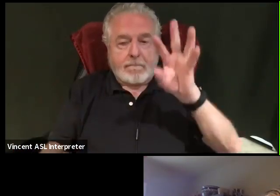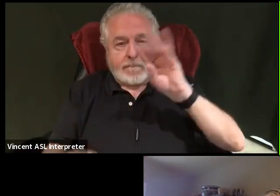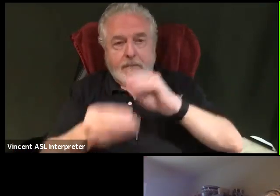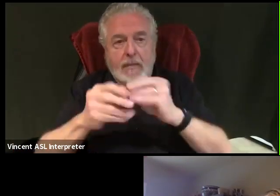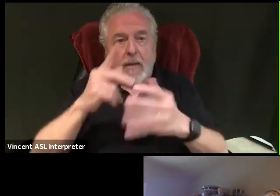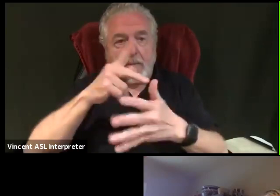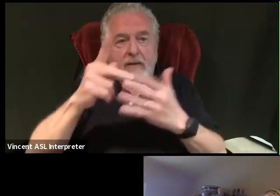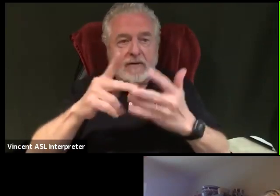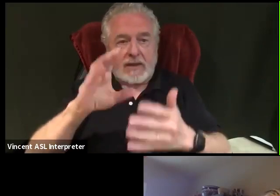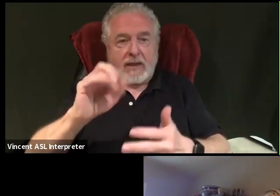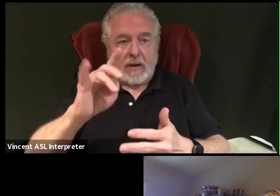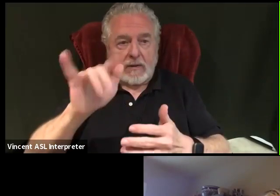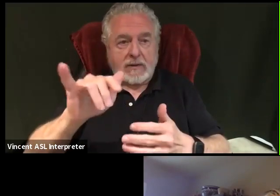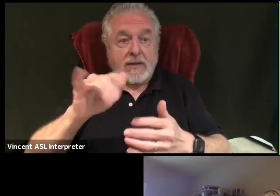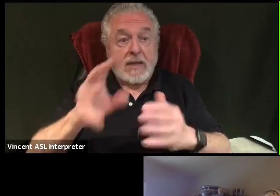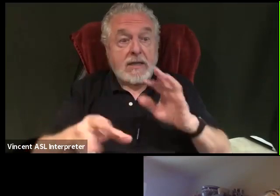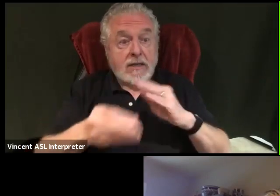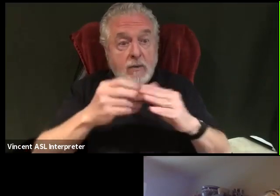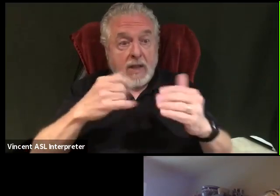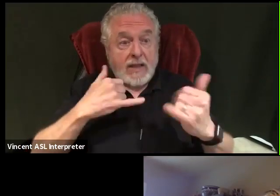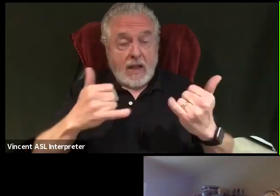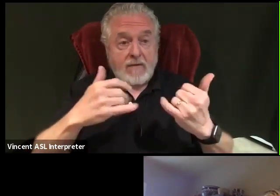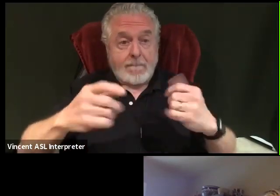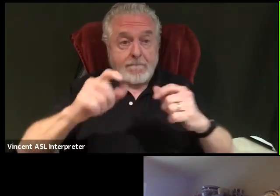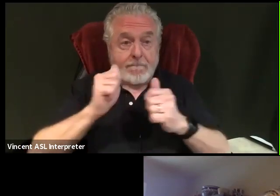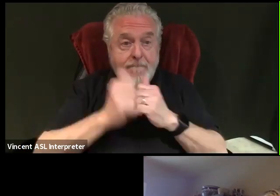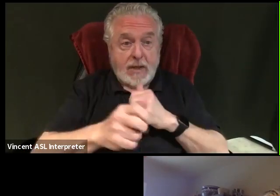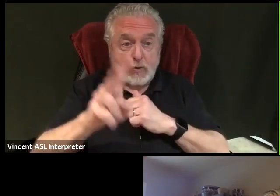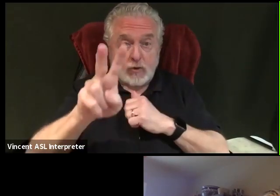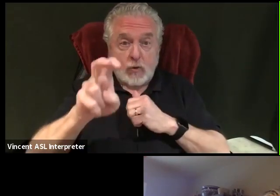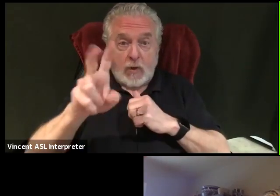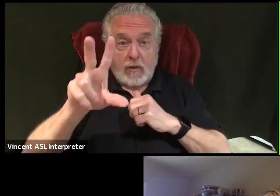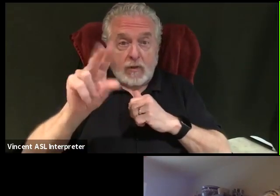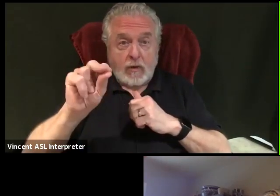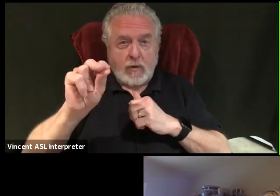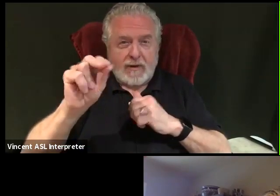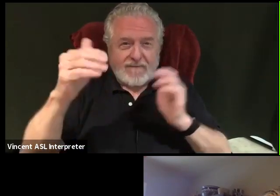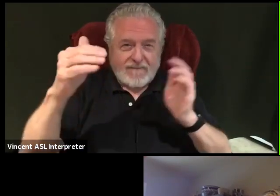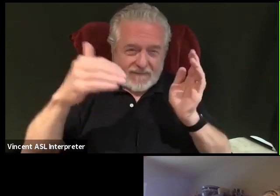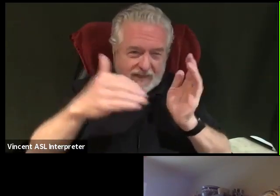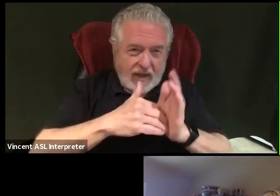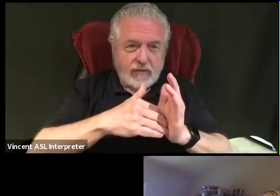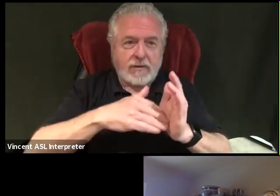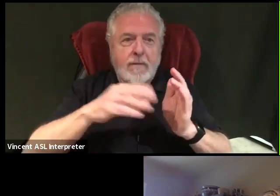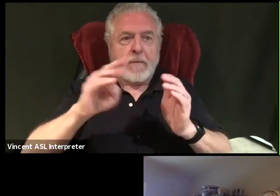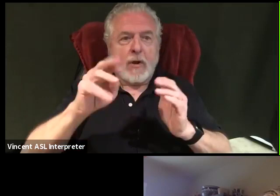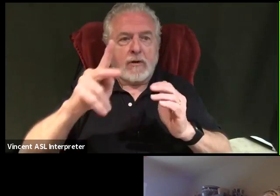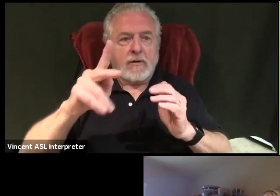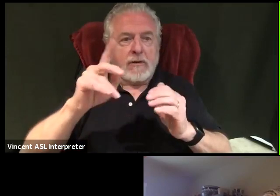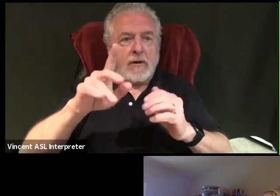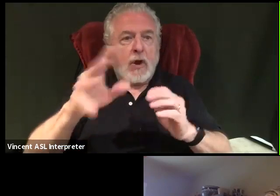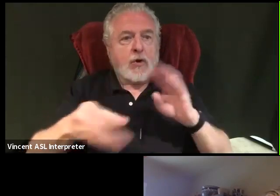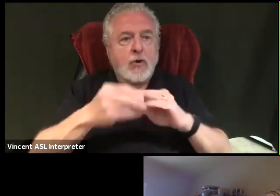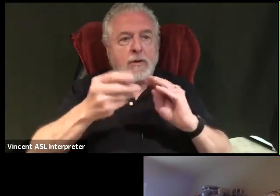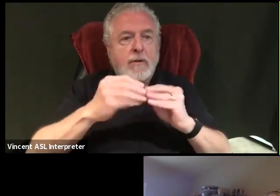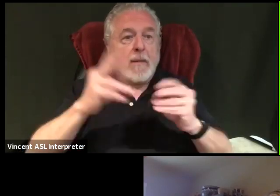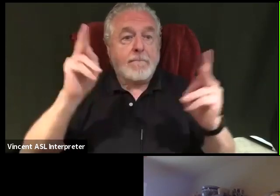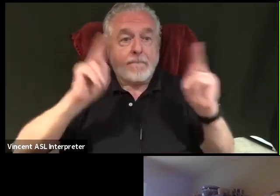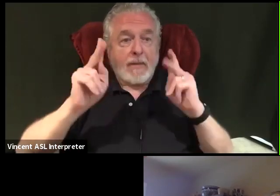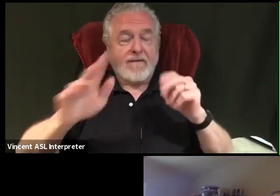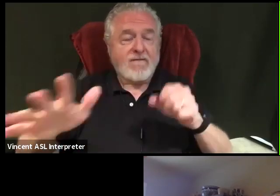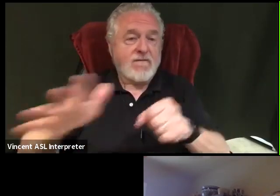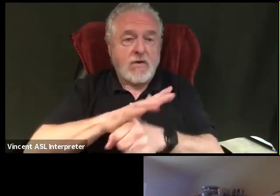the county. In addition, we have now passed the 235,000 mark in terms of the total number of people